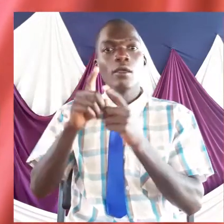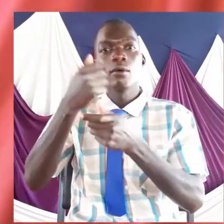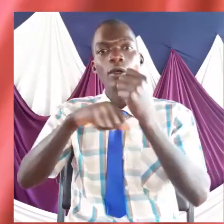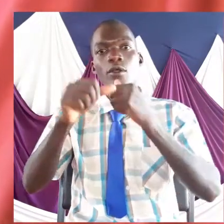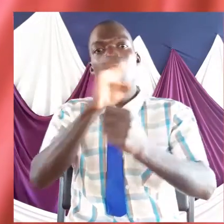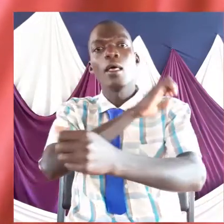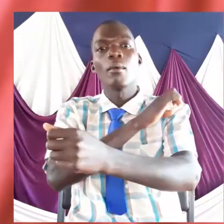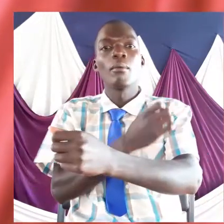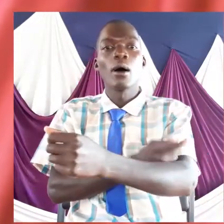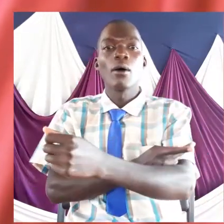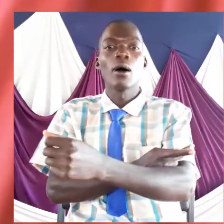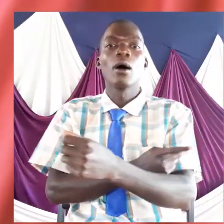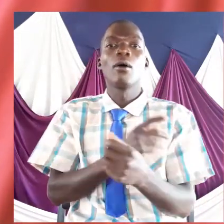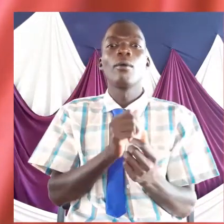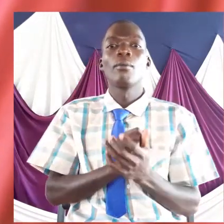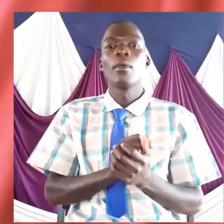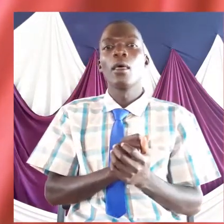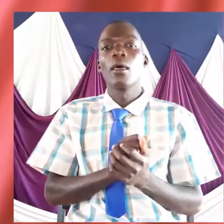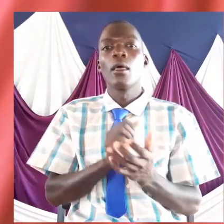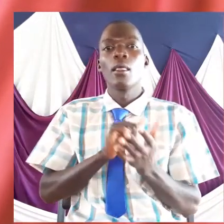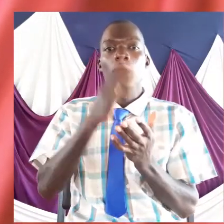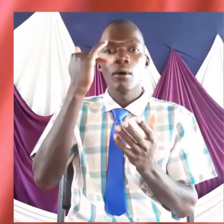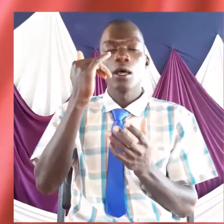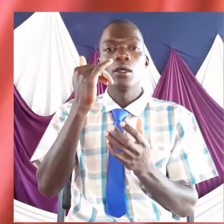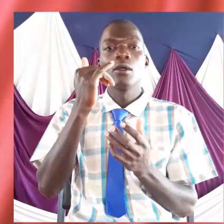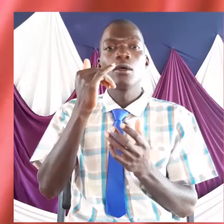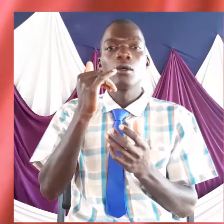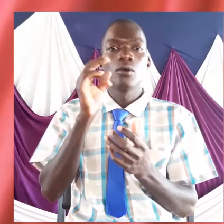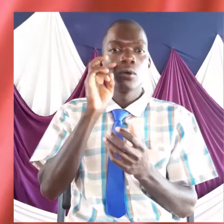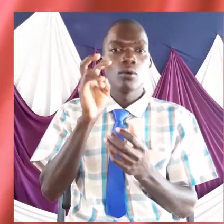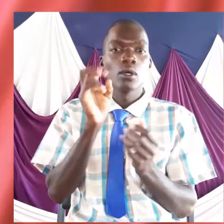power will end. Yes. That is why it ended in